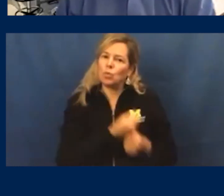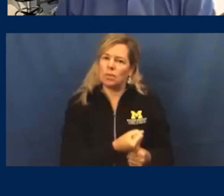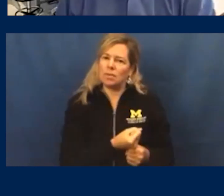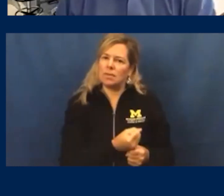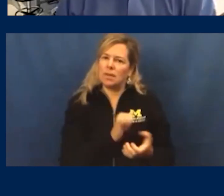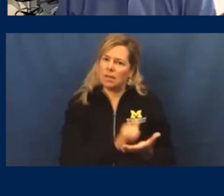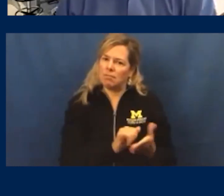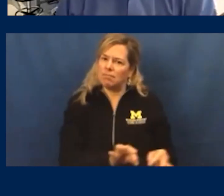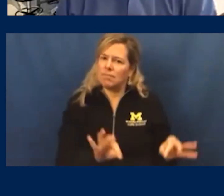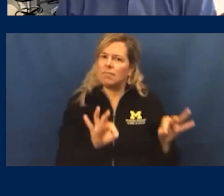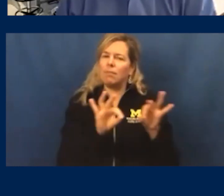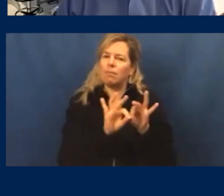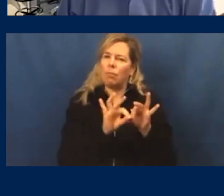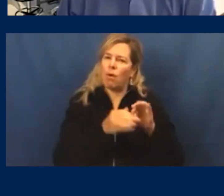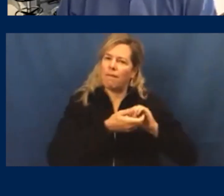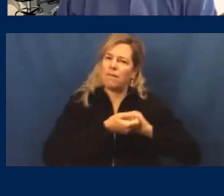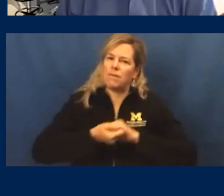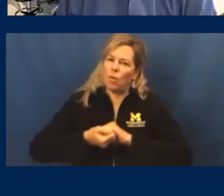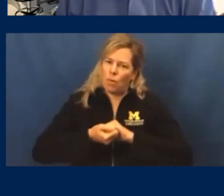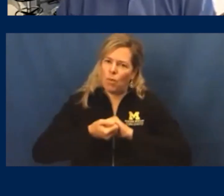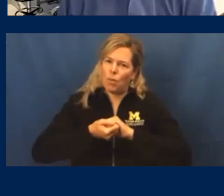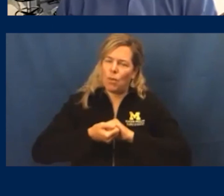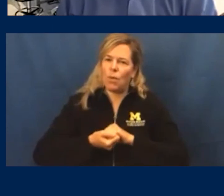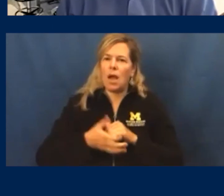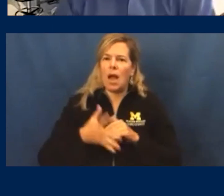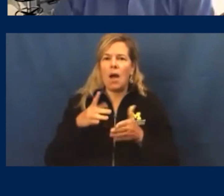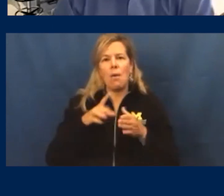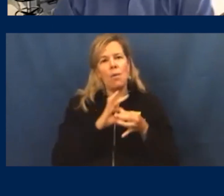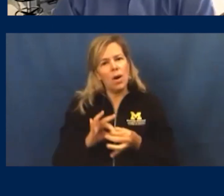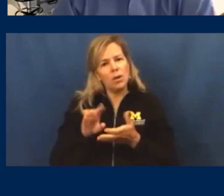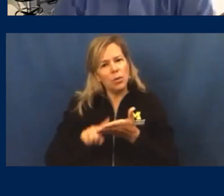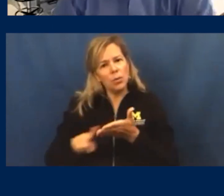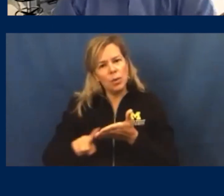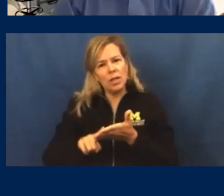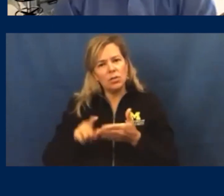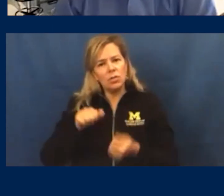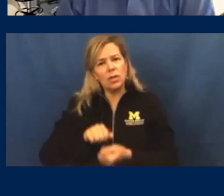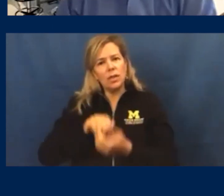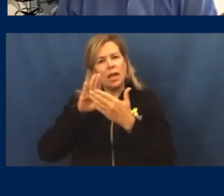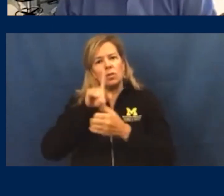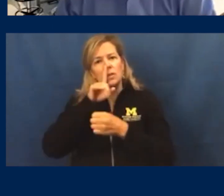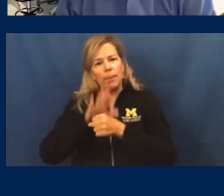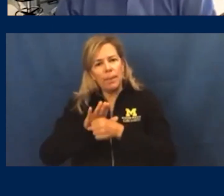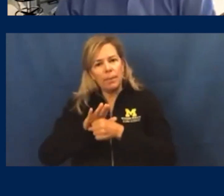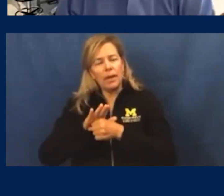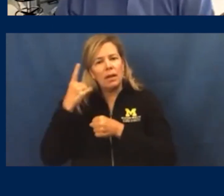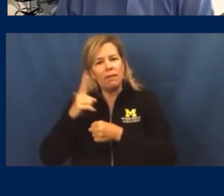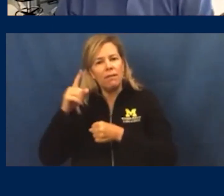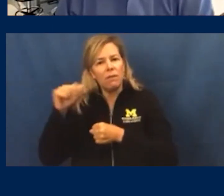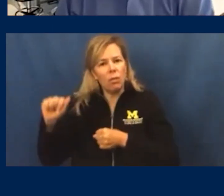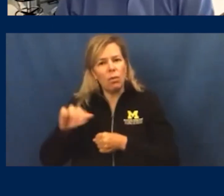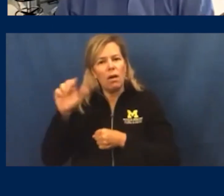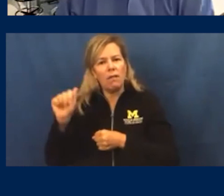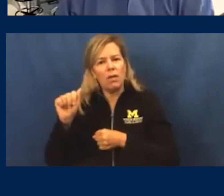for building these relationships. And I'd like to speak to a research area that addresses a commitment to the African American community that